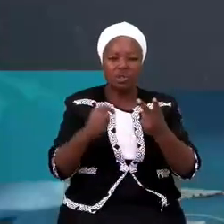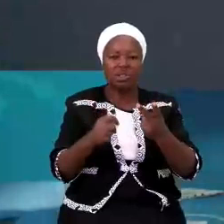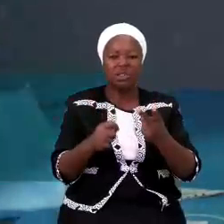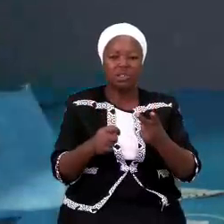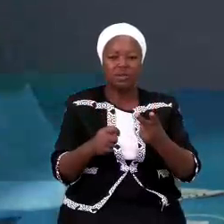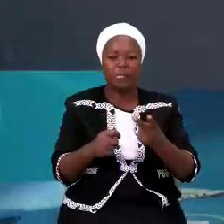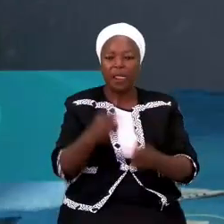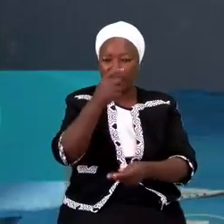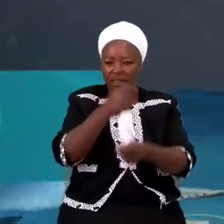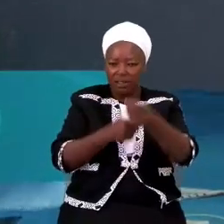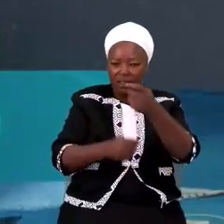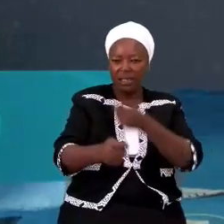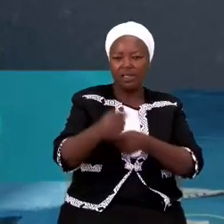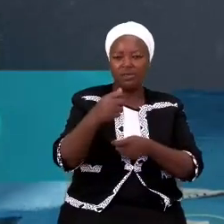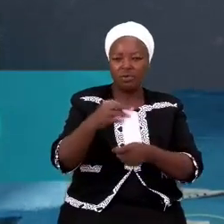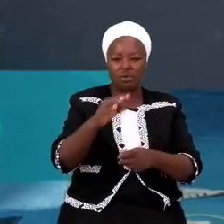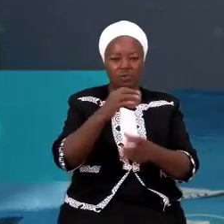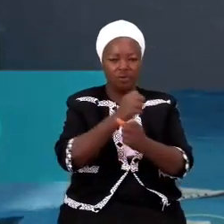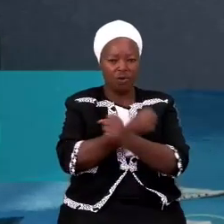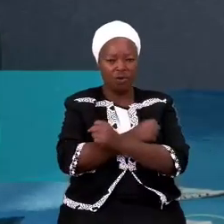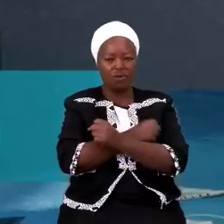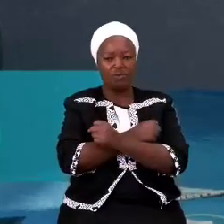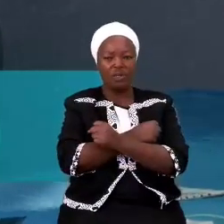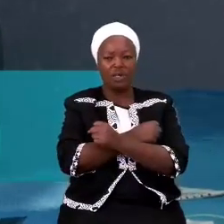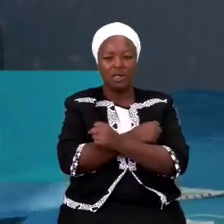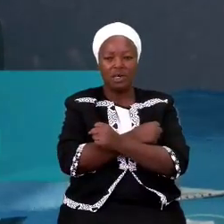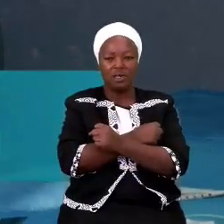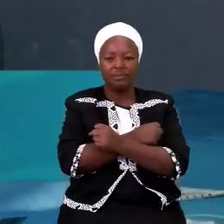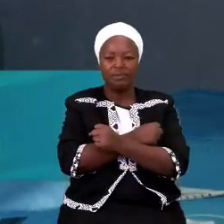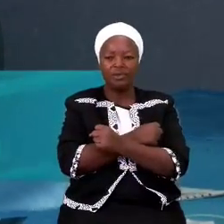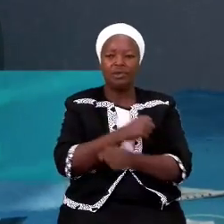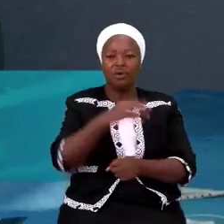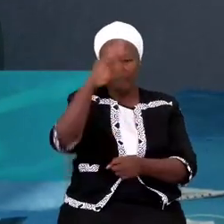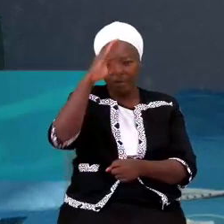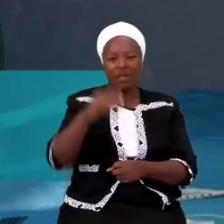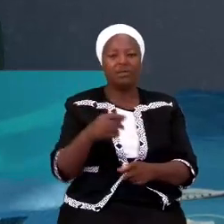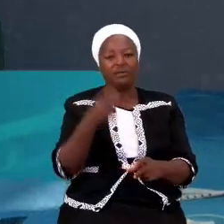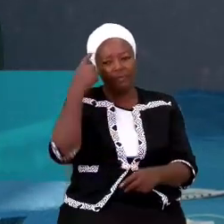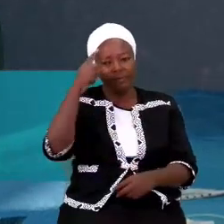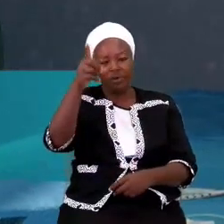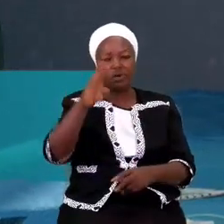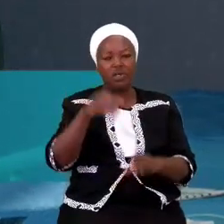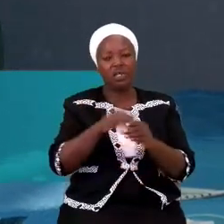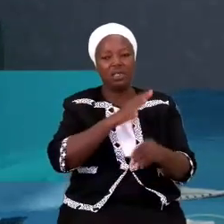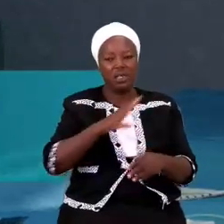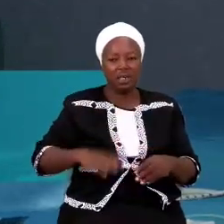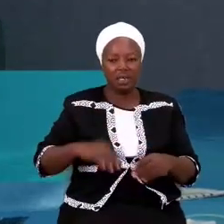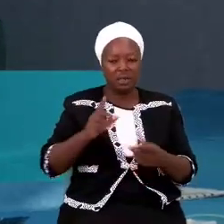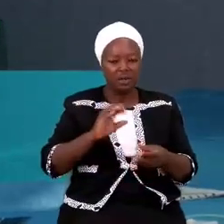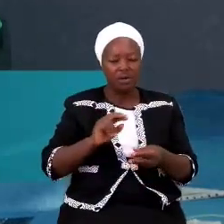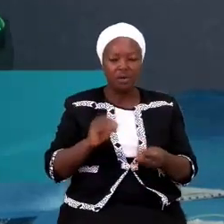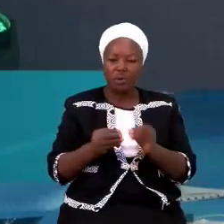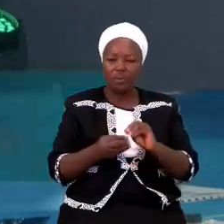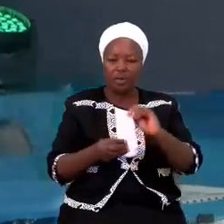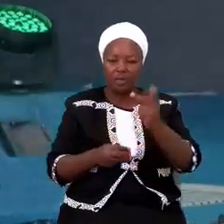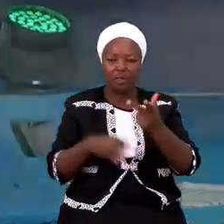the rewardable love of manifold goodness toward Christ. Look at number one.